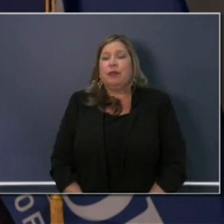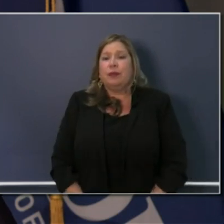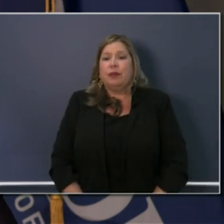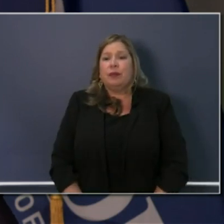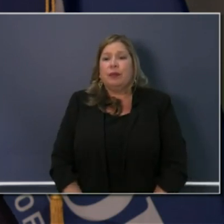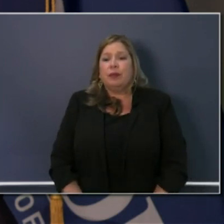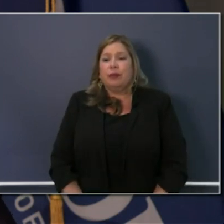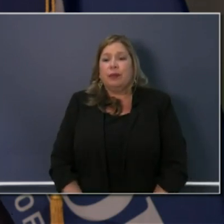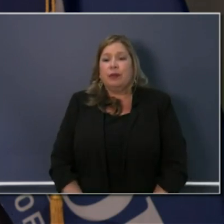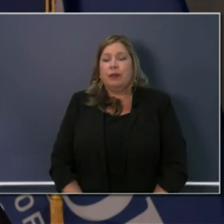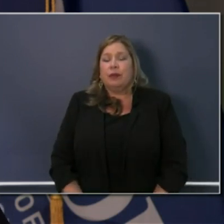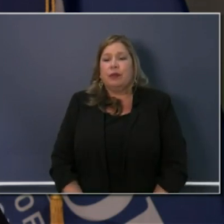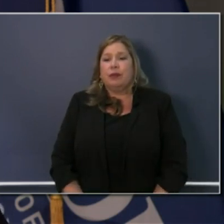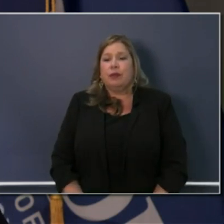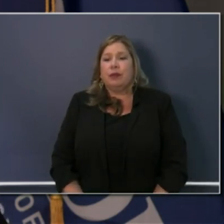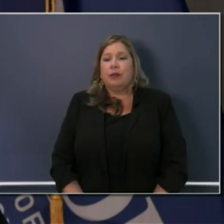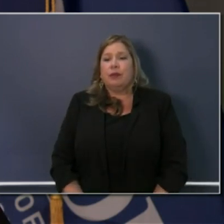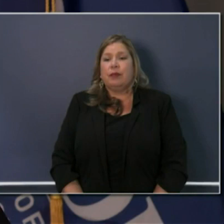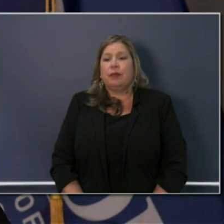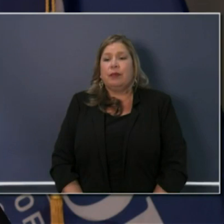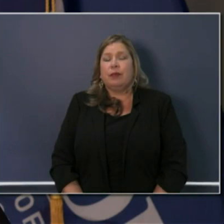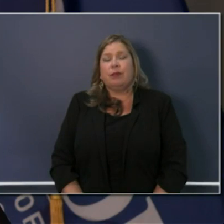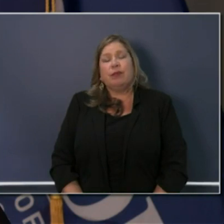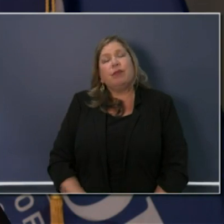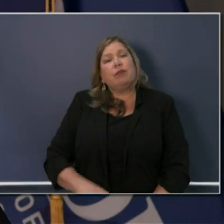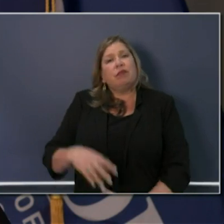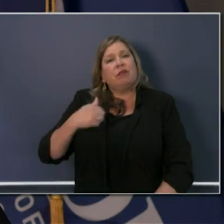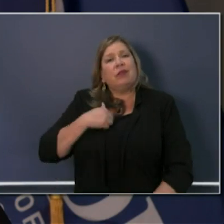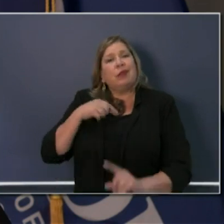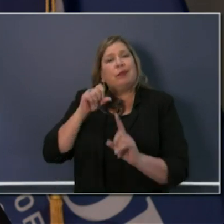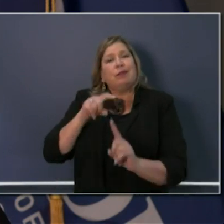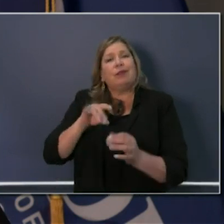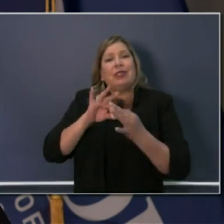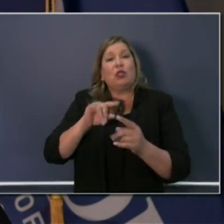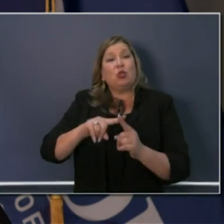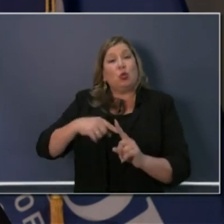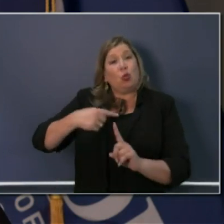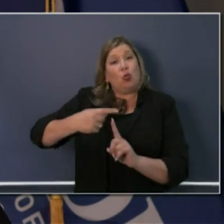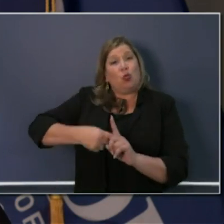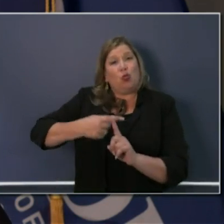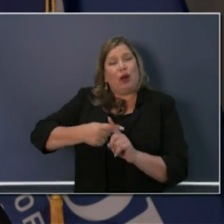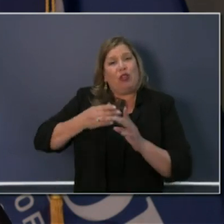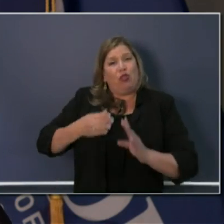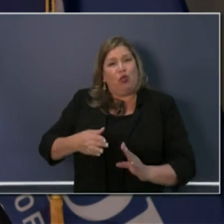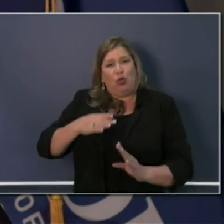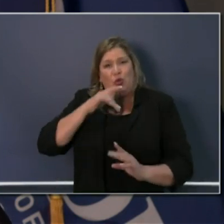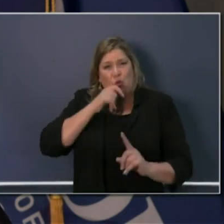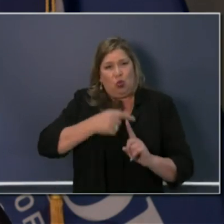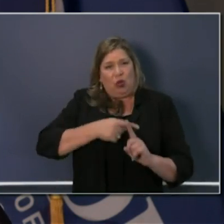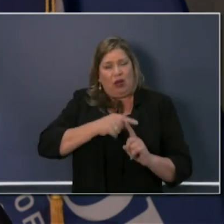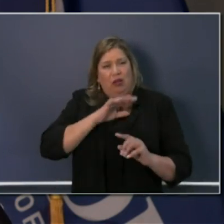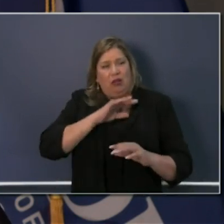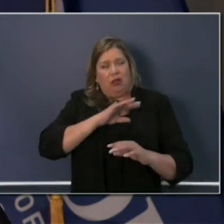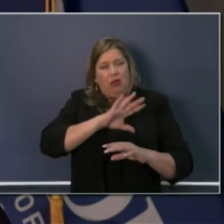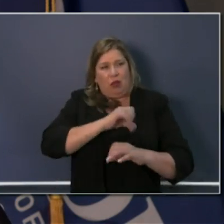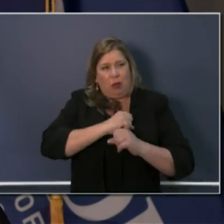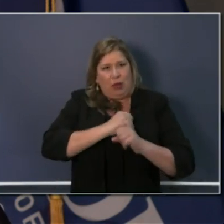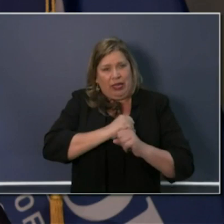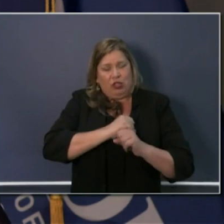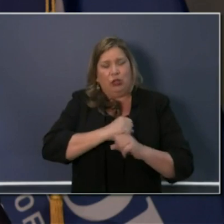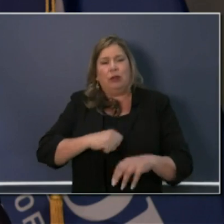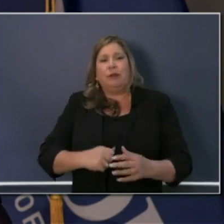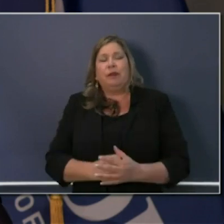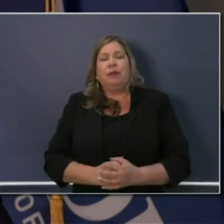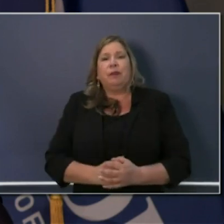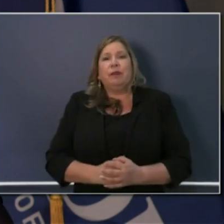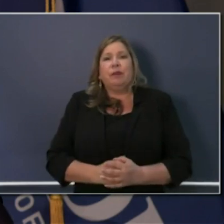from eviction issue. So since your executive order came in on Monday night, renters groups have criticized it